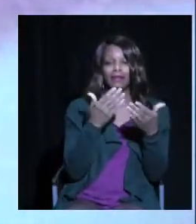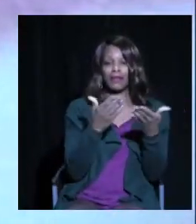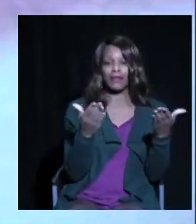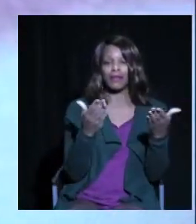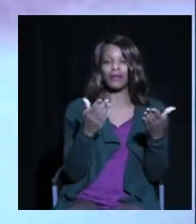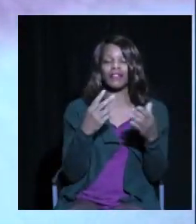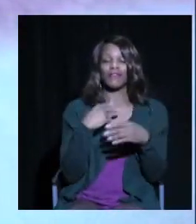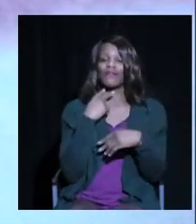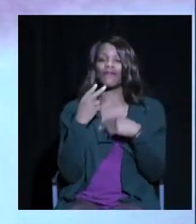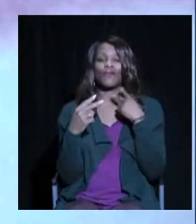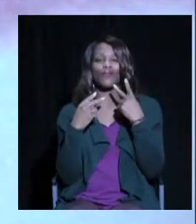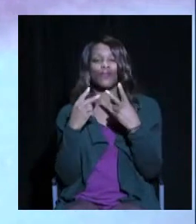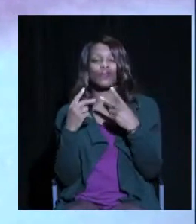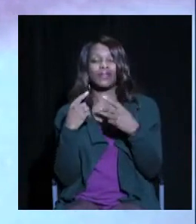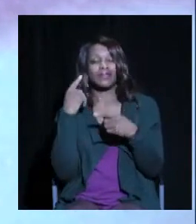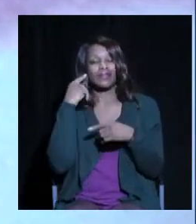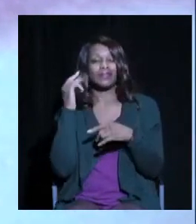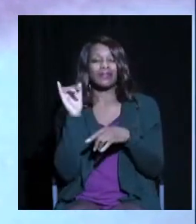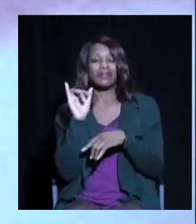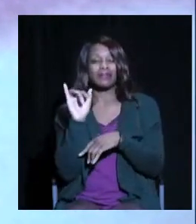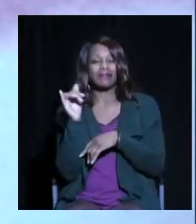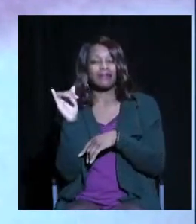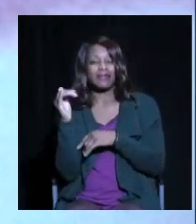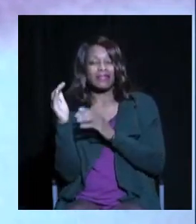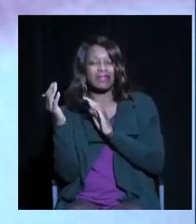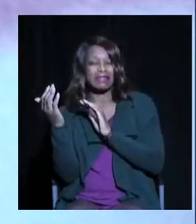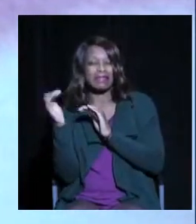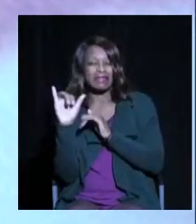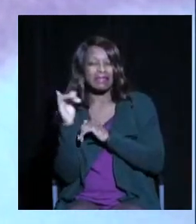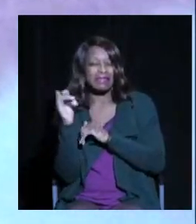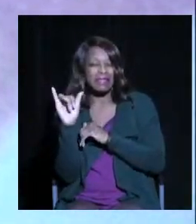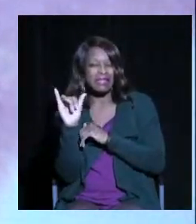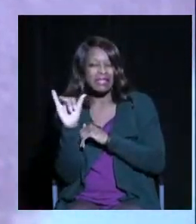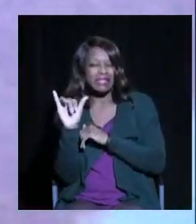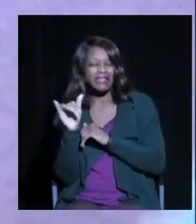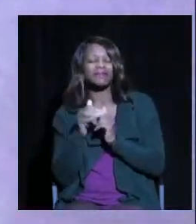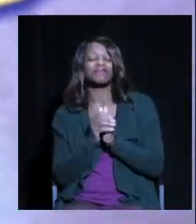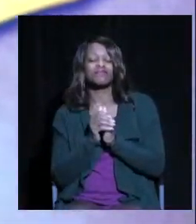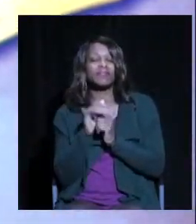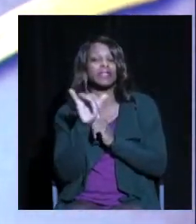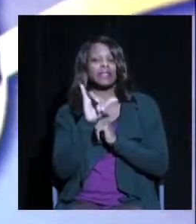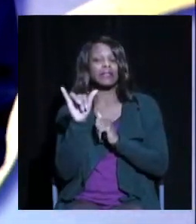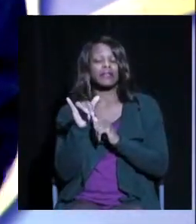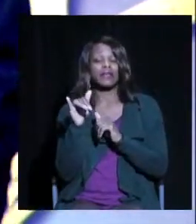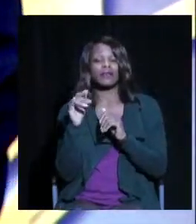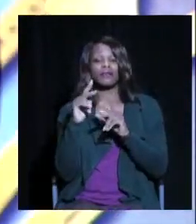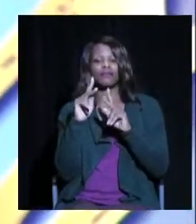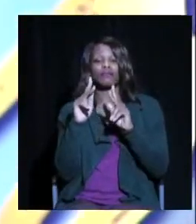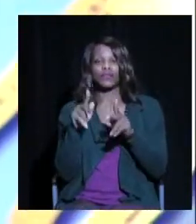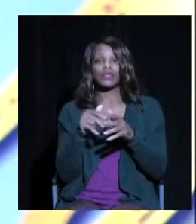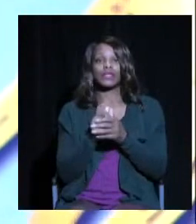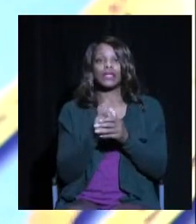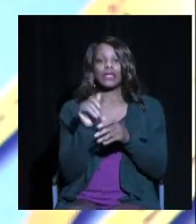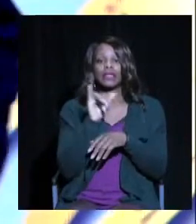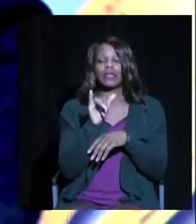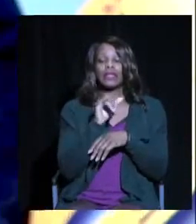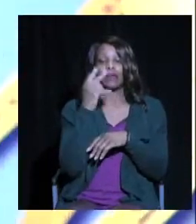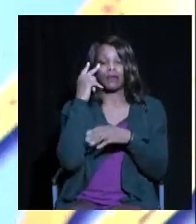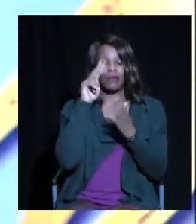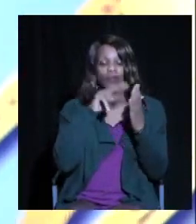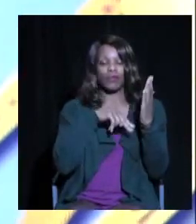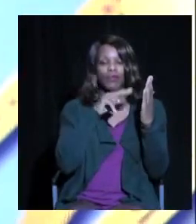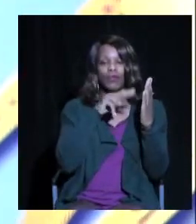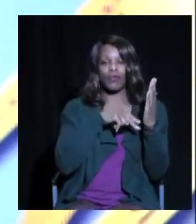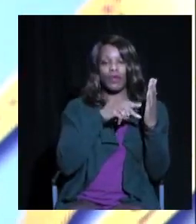Their voice sounds similar. They're still the same person. This is what it's like to read a prophecy like that in Isaiah